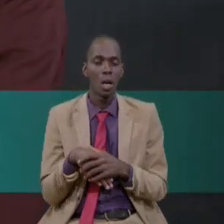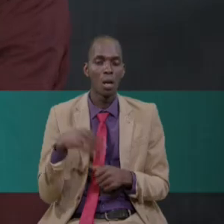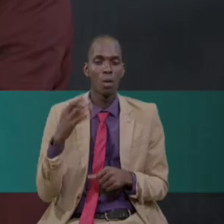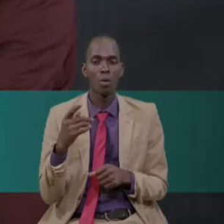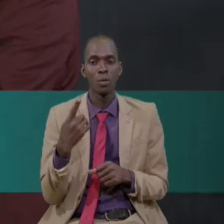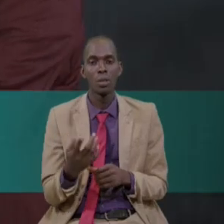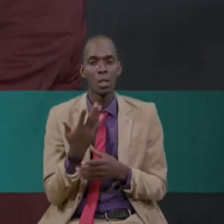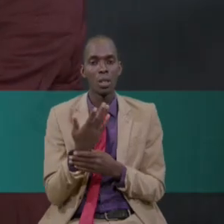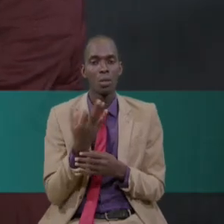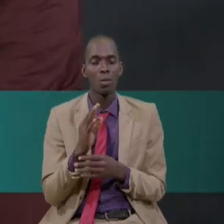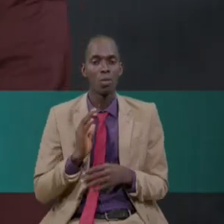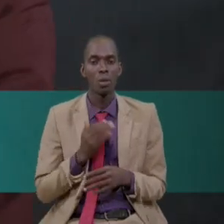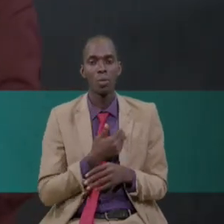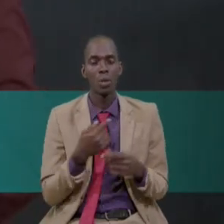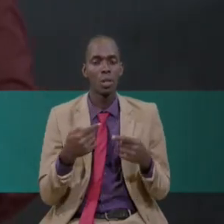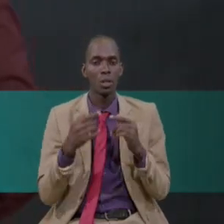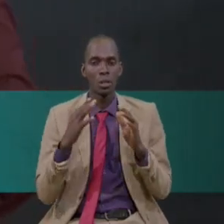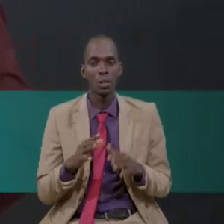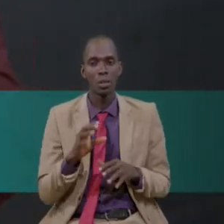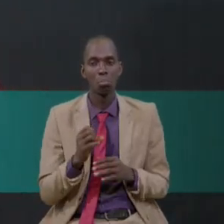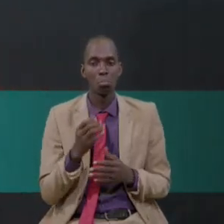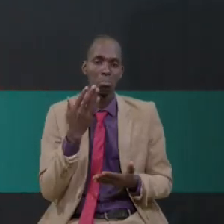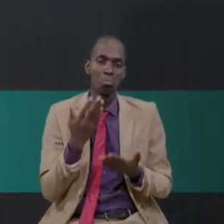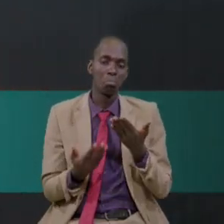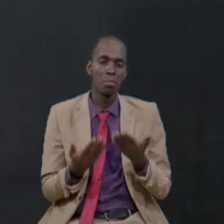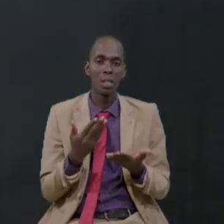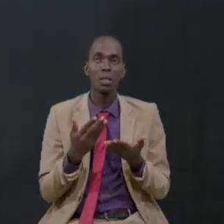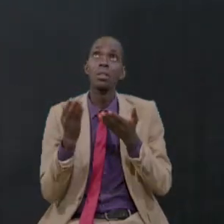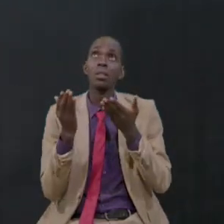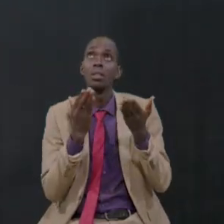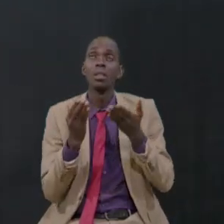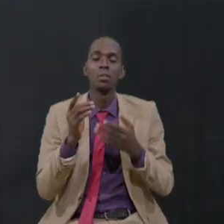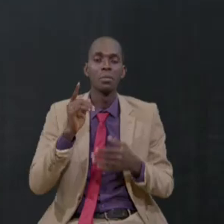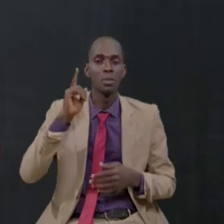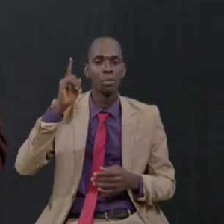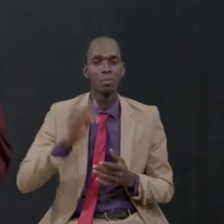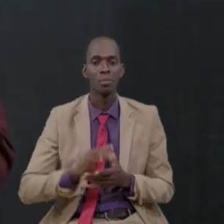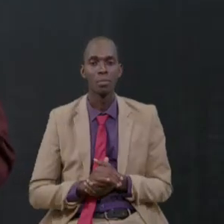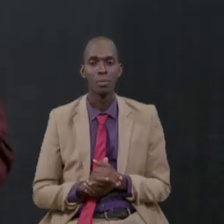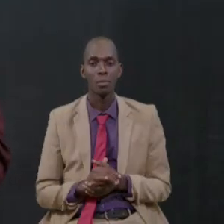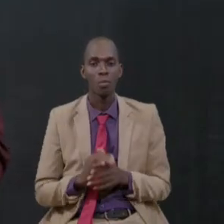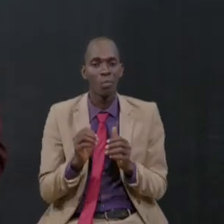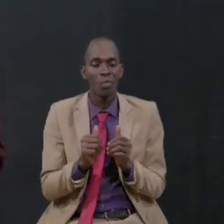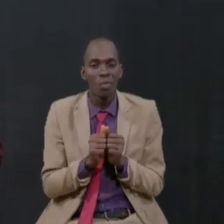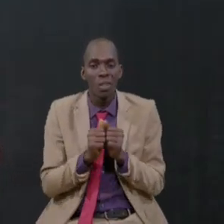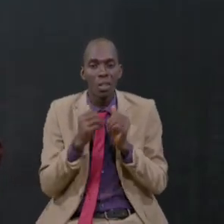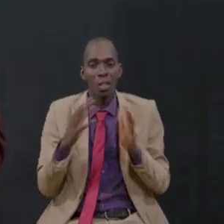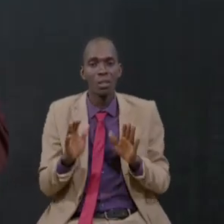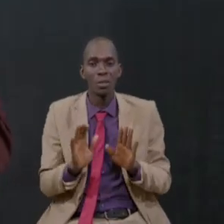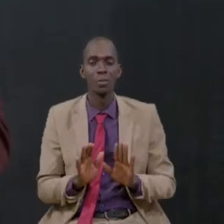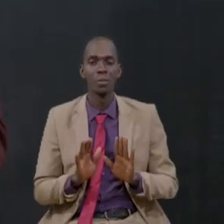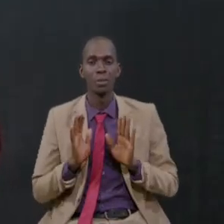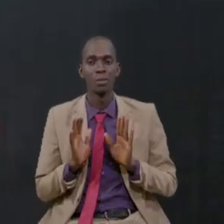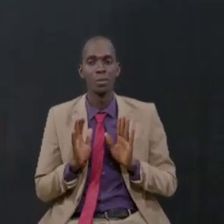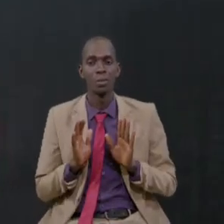enemies, might serve him without fear. And